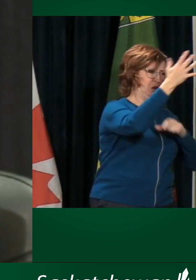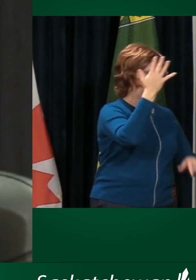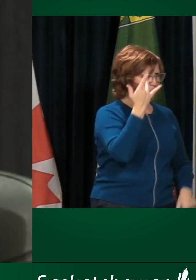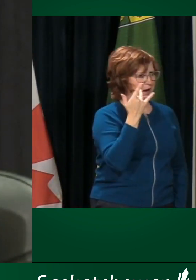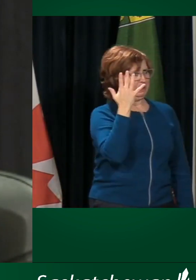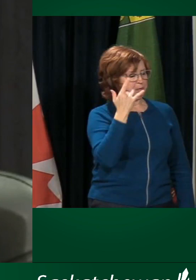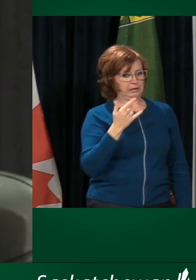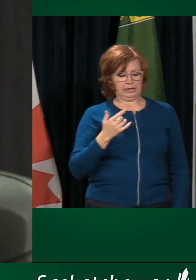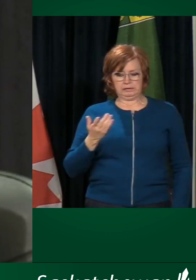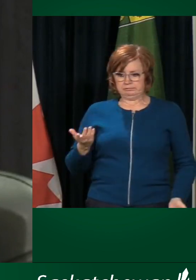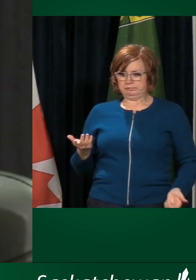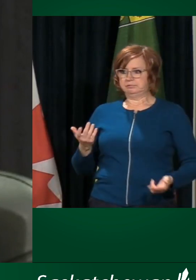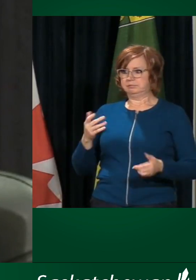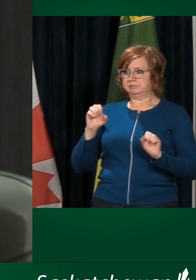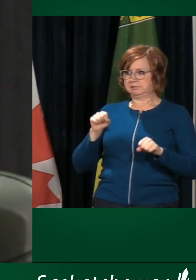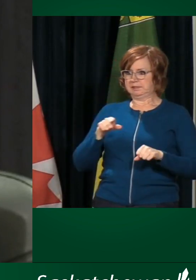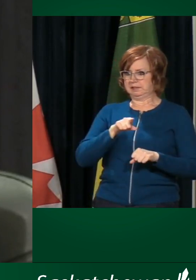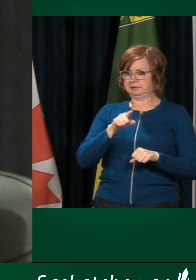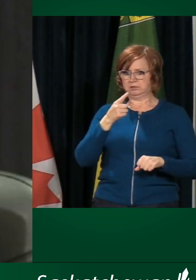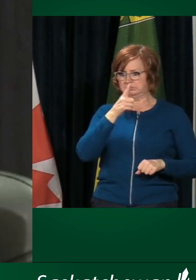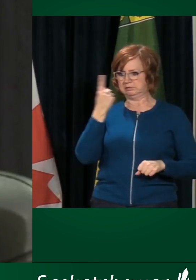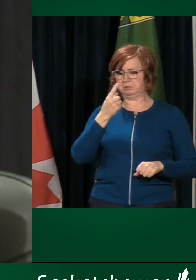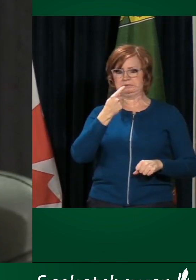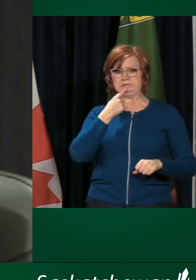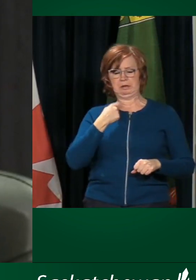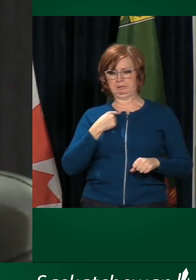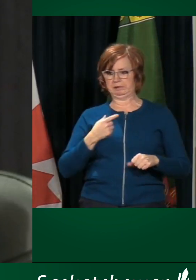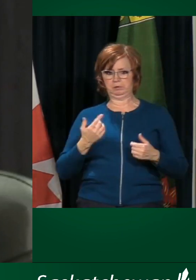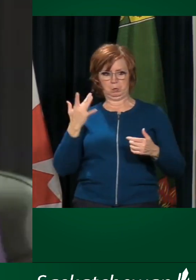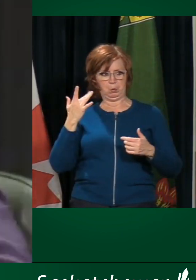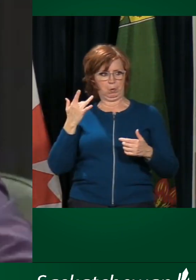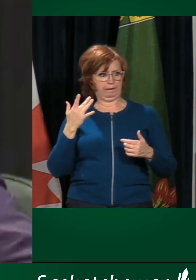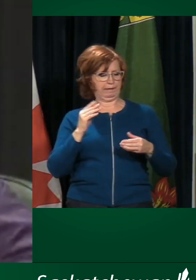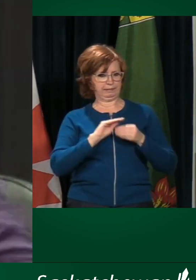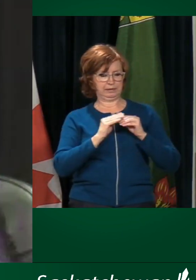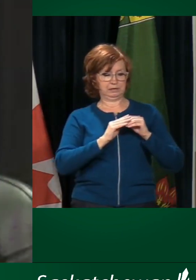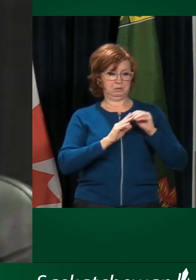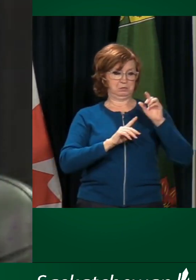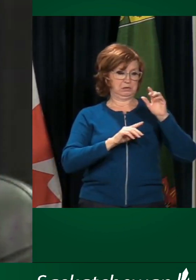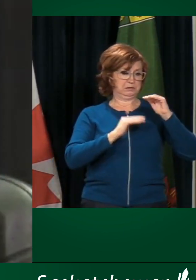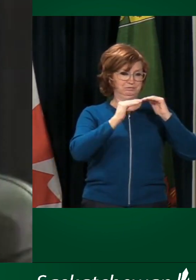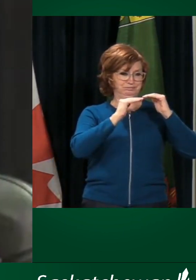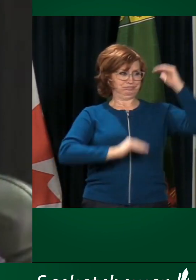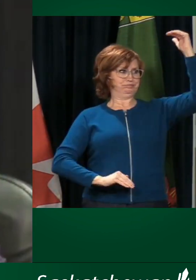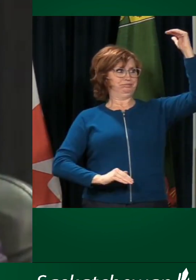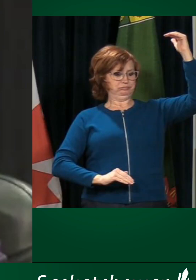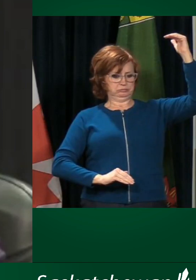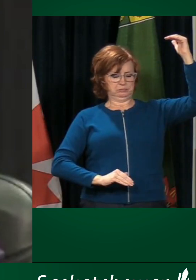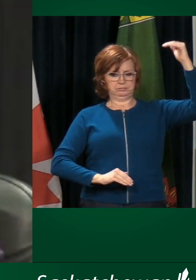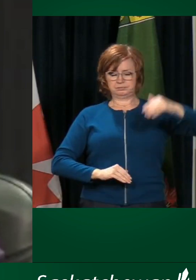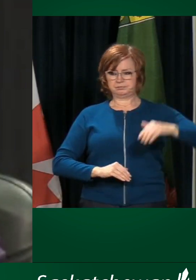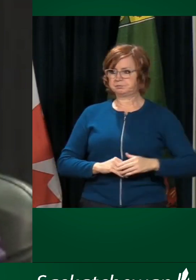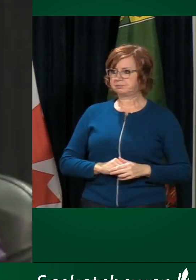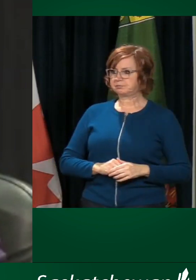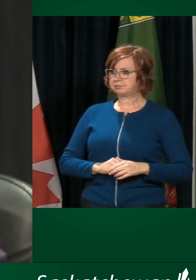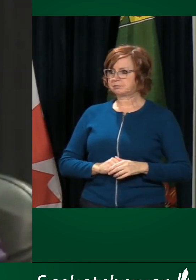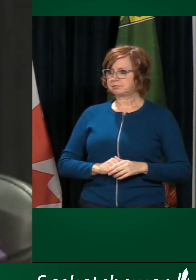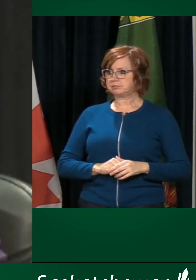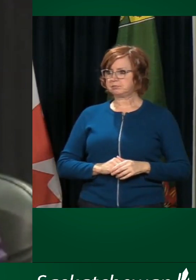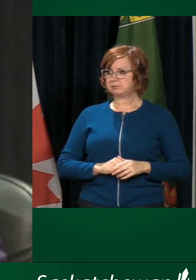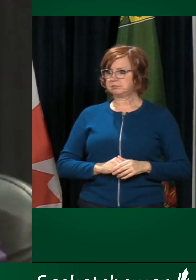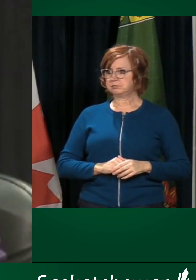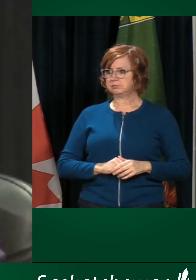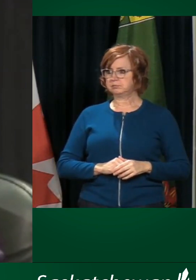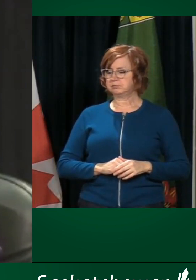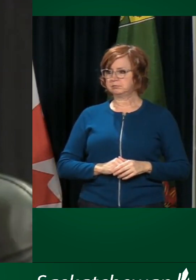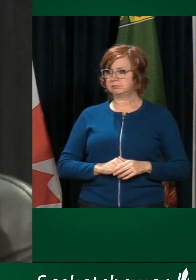can someone better and more plainly, I guess, explain under what scenario today we might be seeing